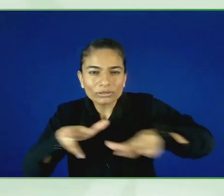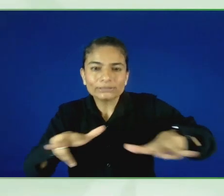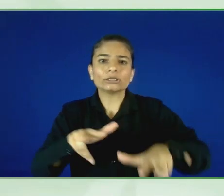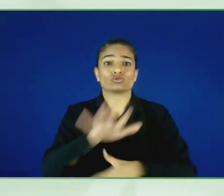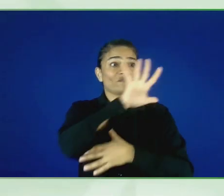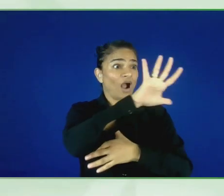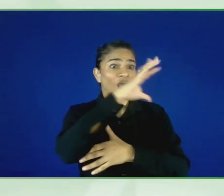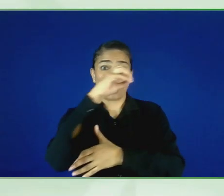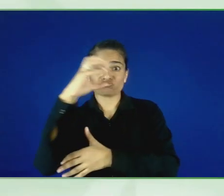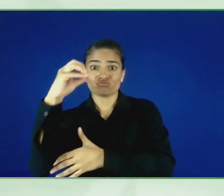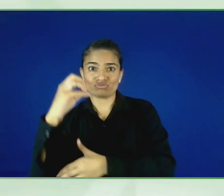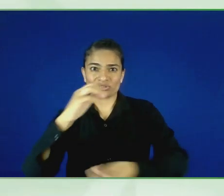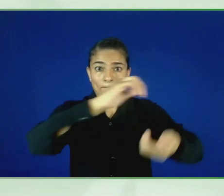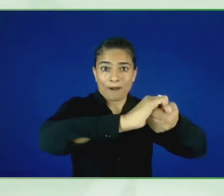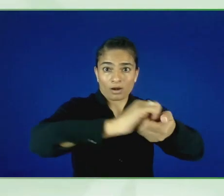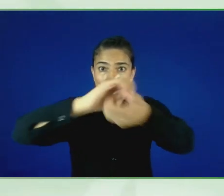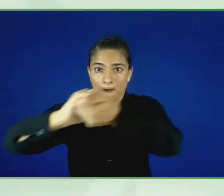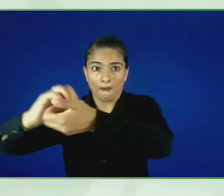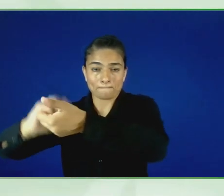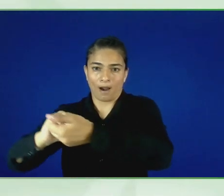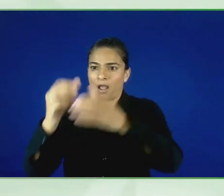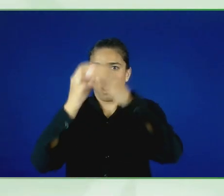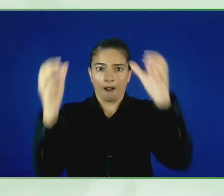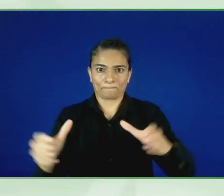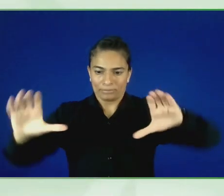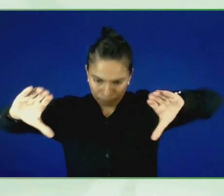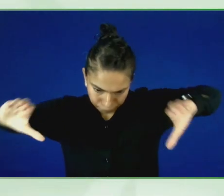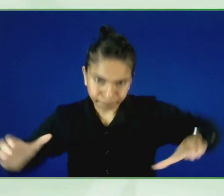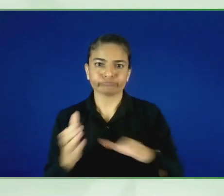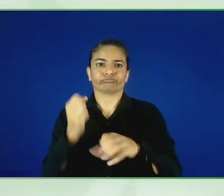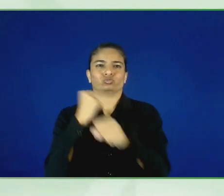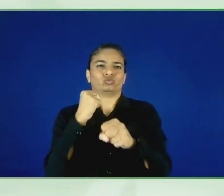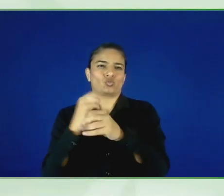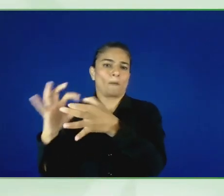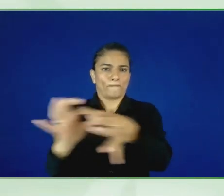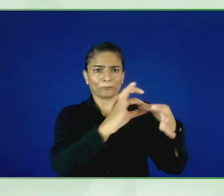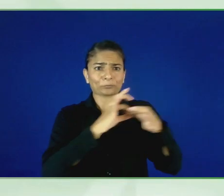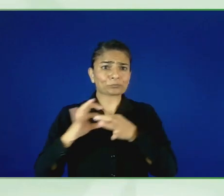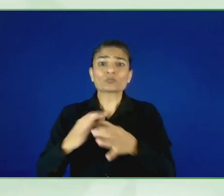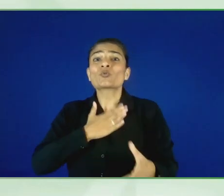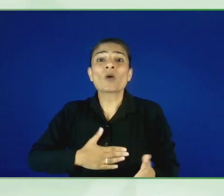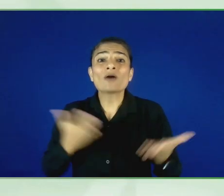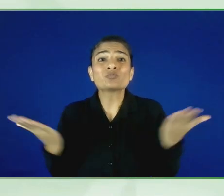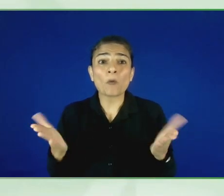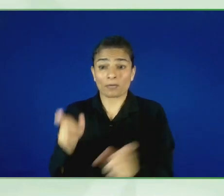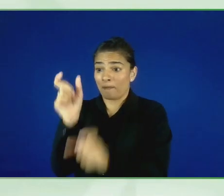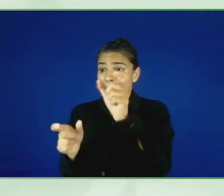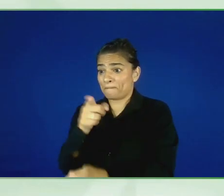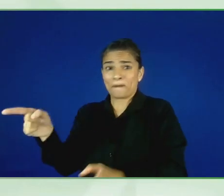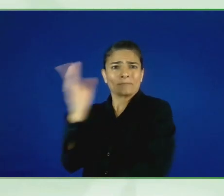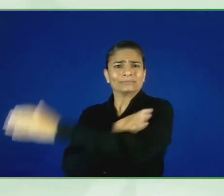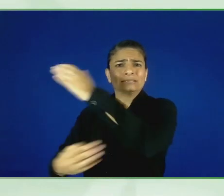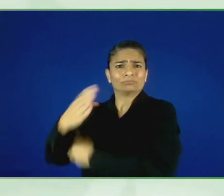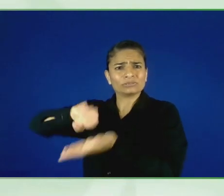like everybody else here, we are working together with organizations like yourselves. The way we do it is we drive change through what we